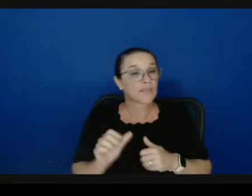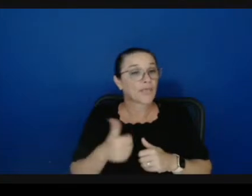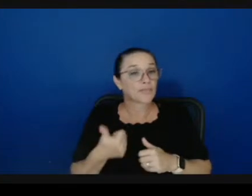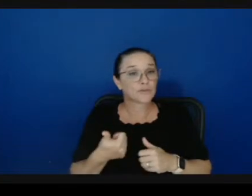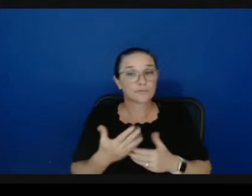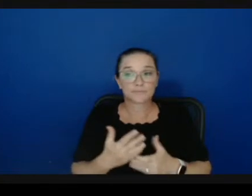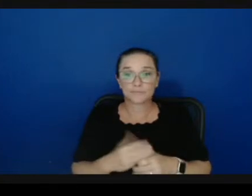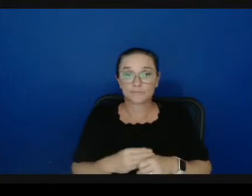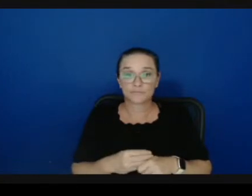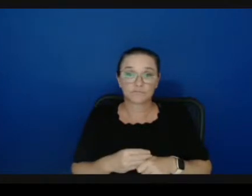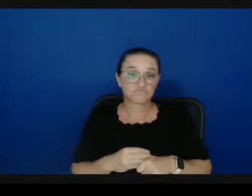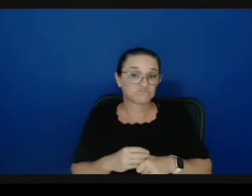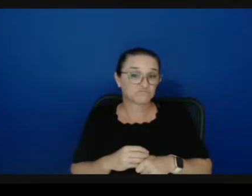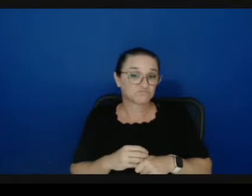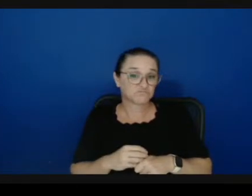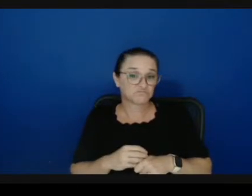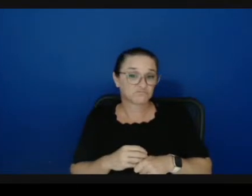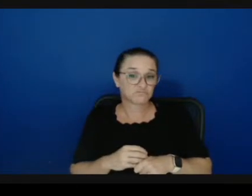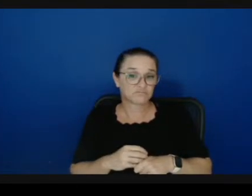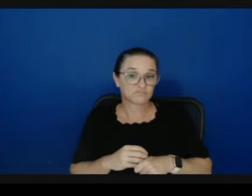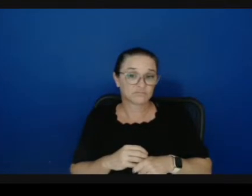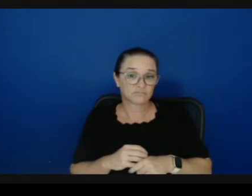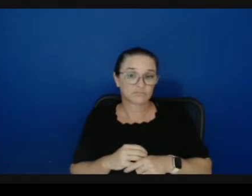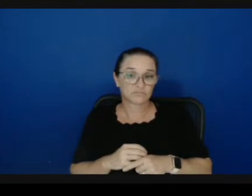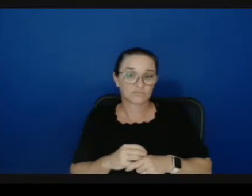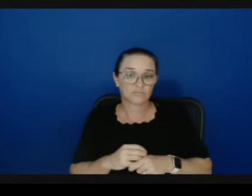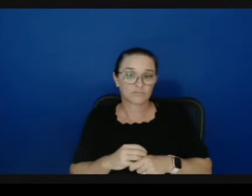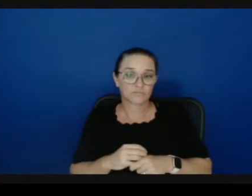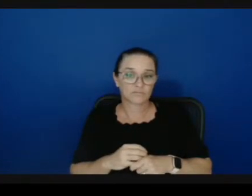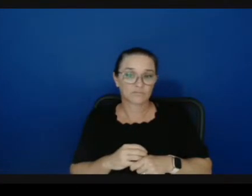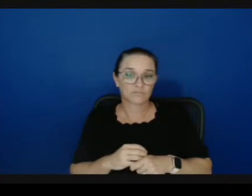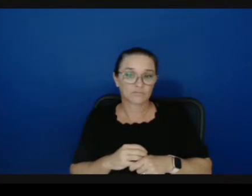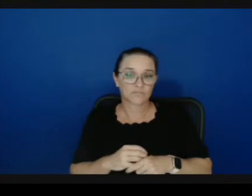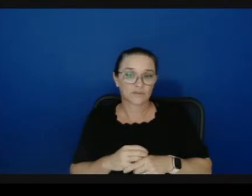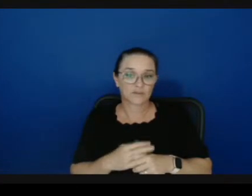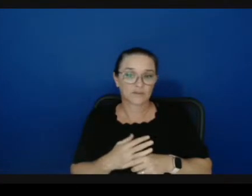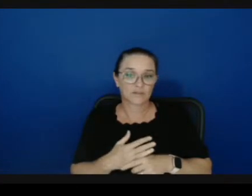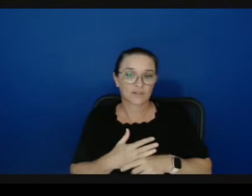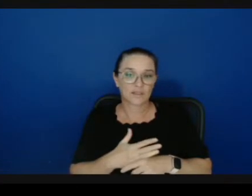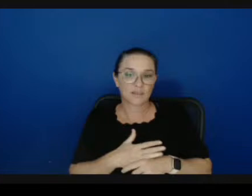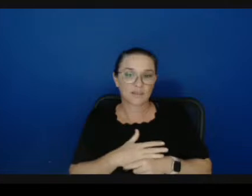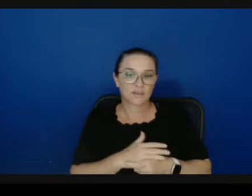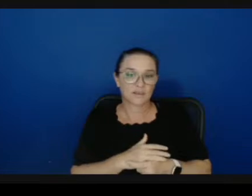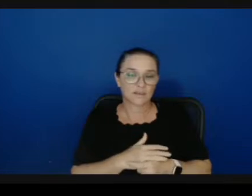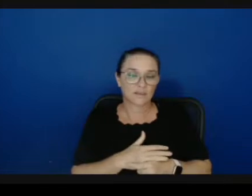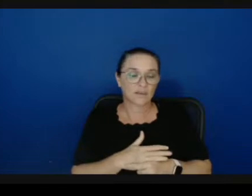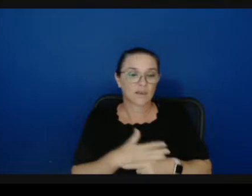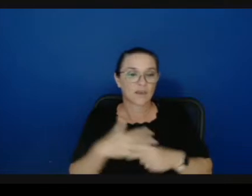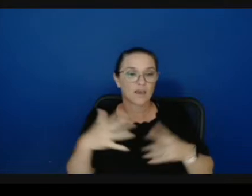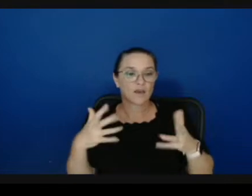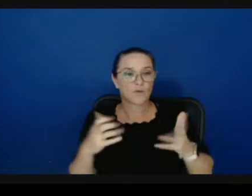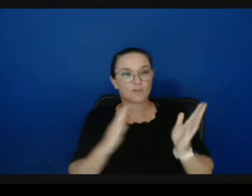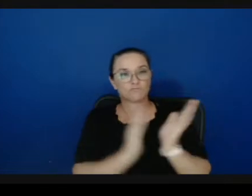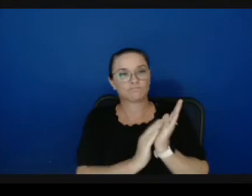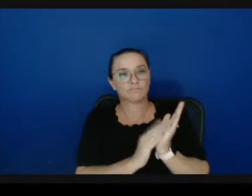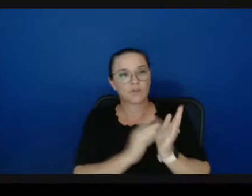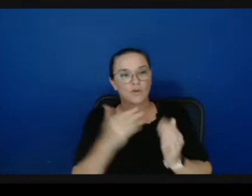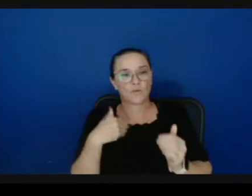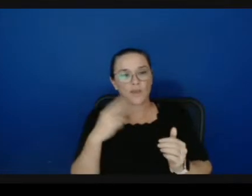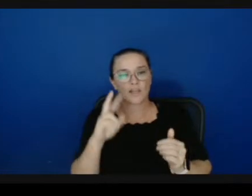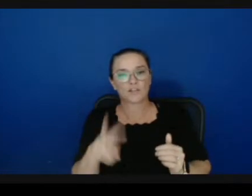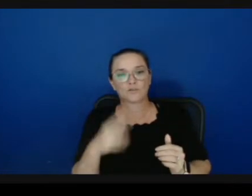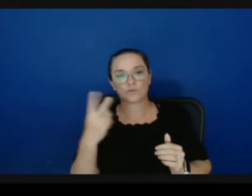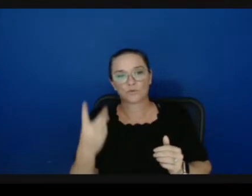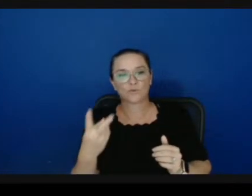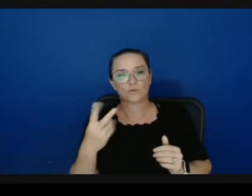discuss, Dane? I think that's about it. Did want to give a shout out. We had a $2 super chat come